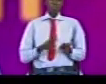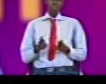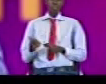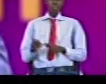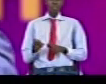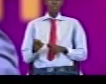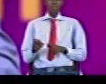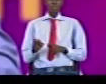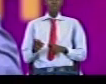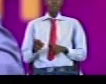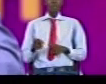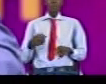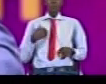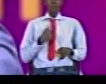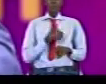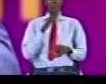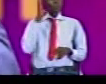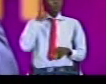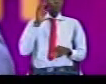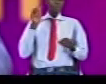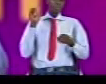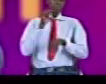We will overcome.